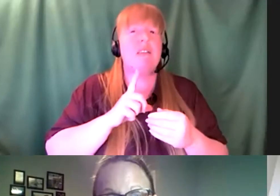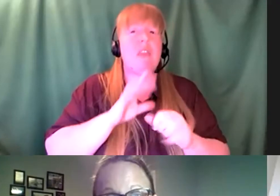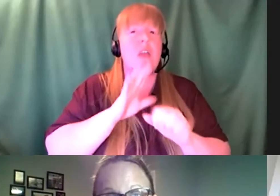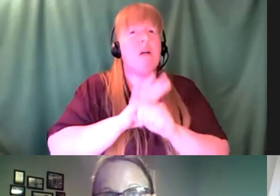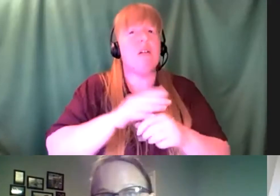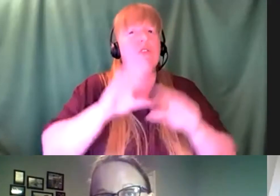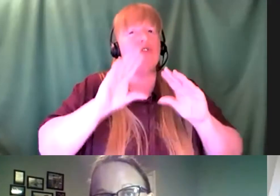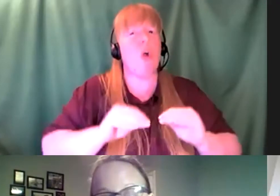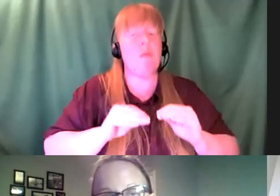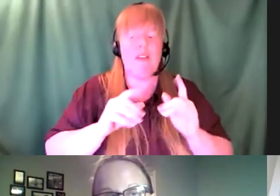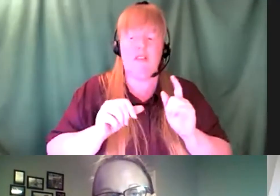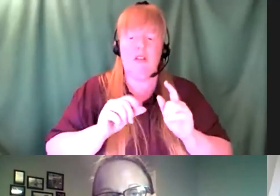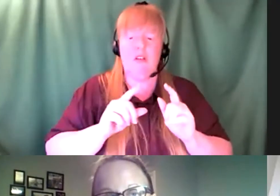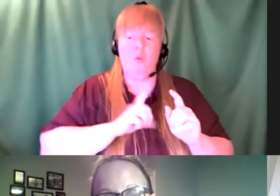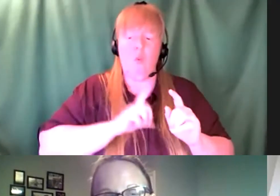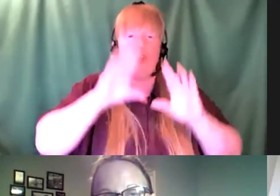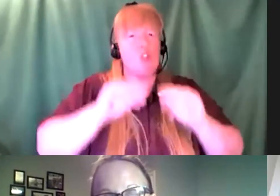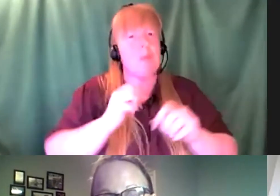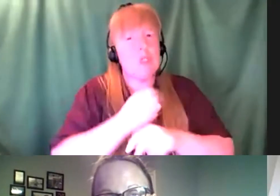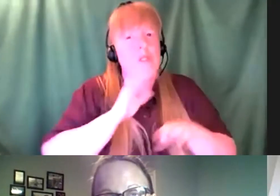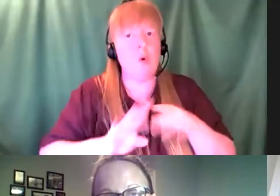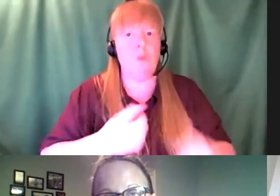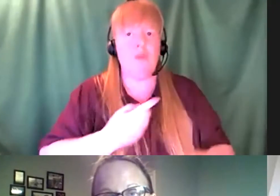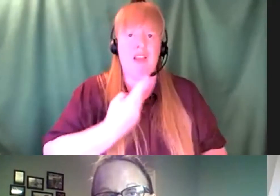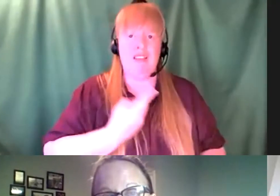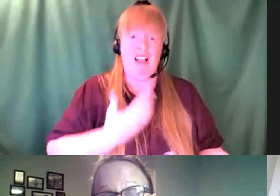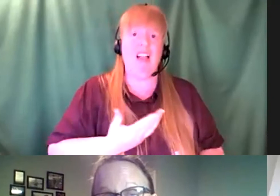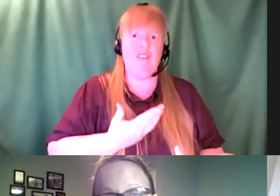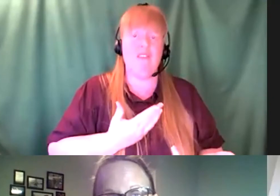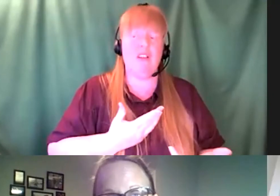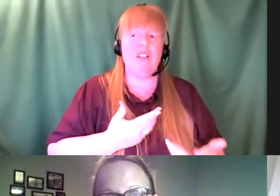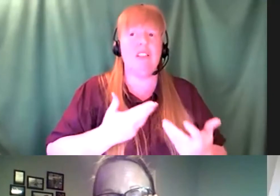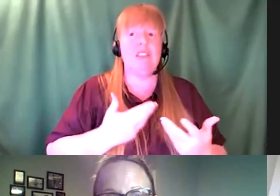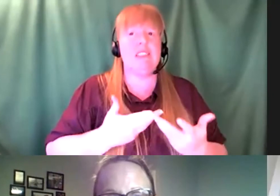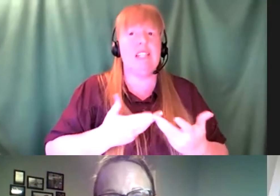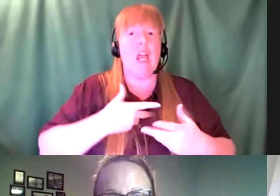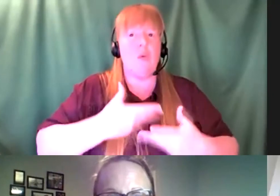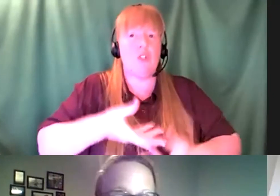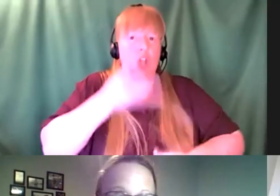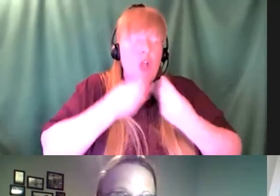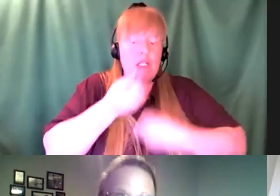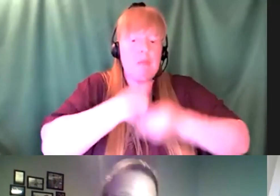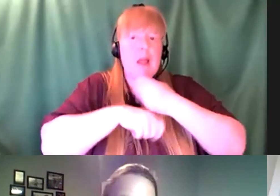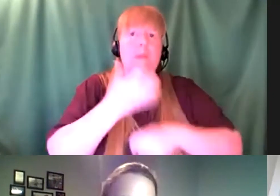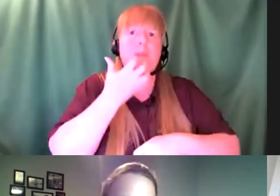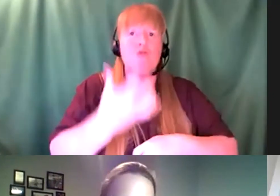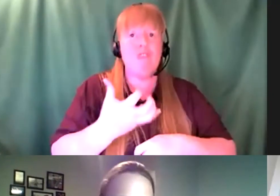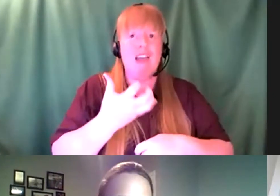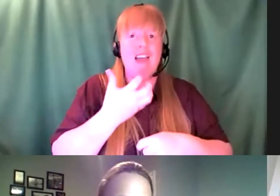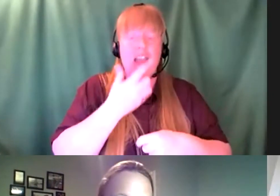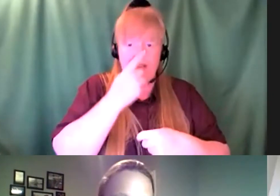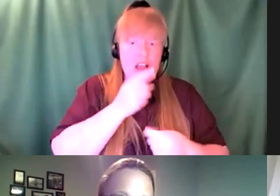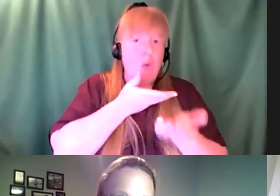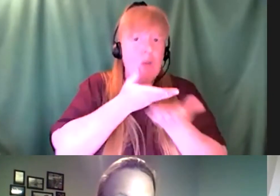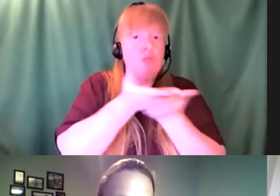know, seizing the opportunity in the moment and being brave to go and chat to people and go and see. And not every sport will work, but there'll